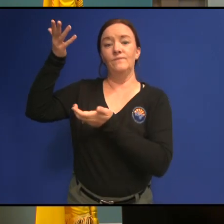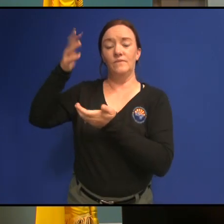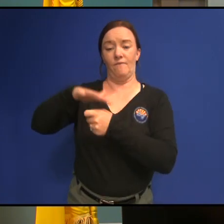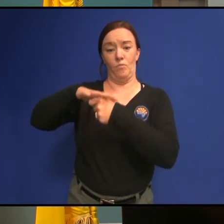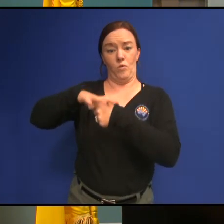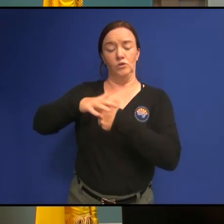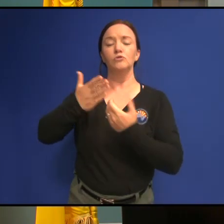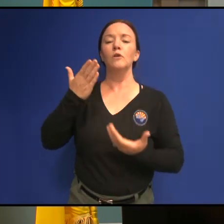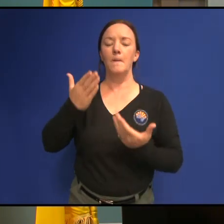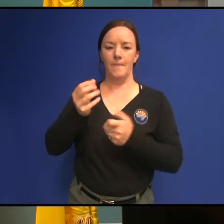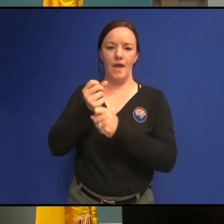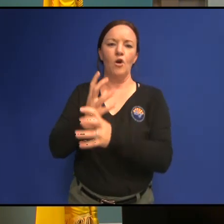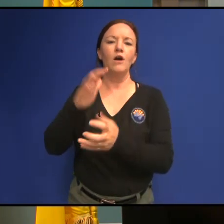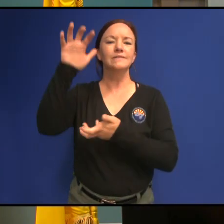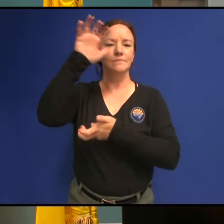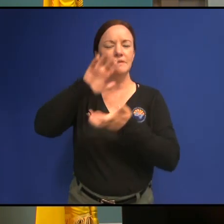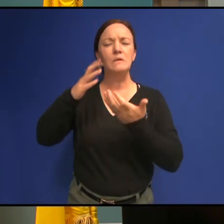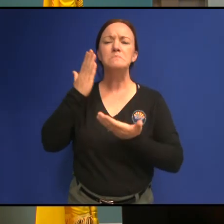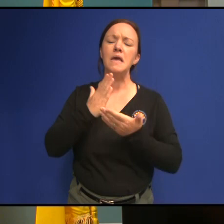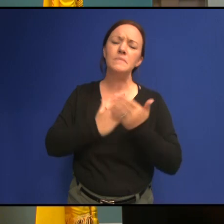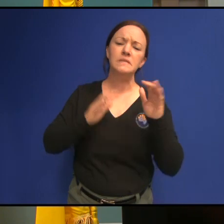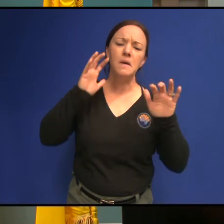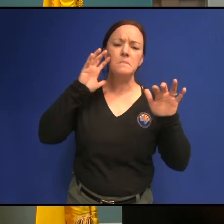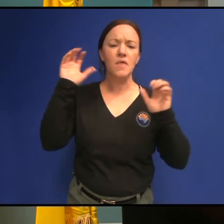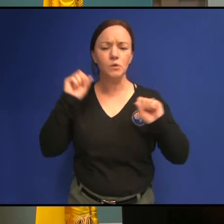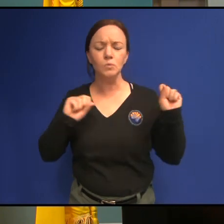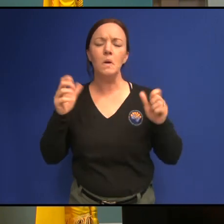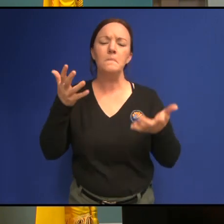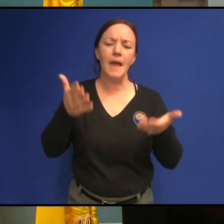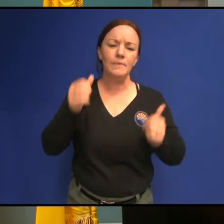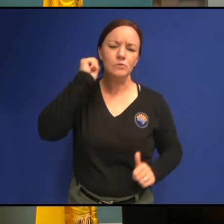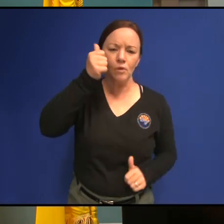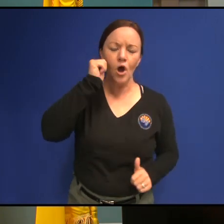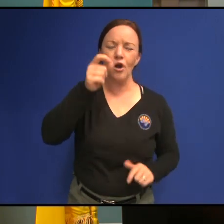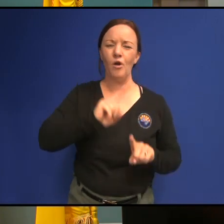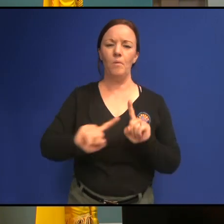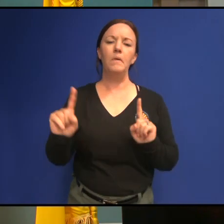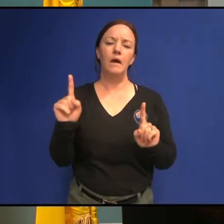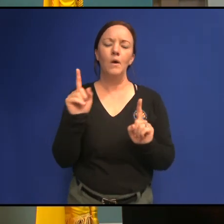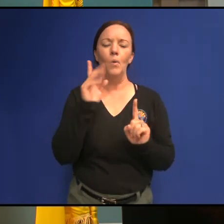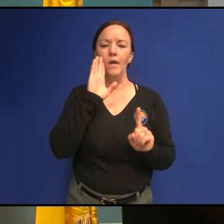thunderstorm tomorrow, but it'll be much reduced in coverage across the region. So now let's move on.